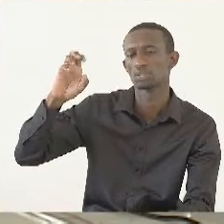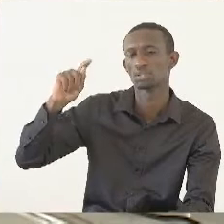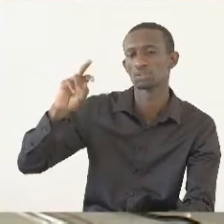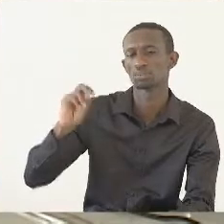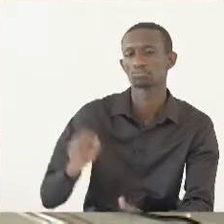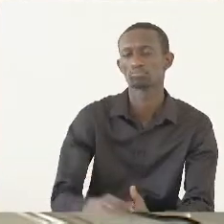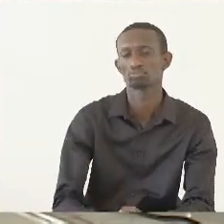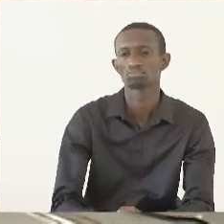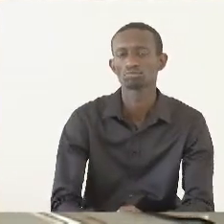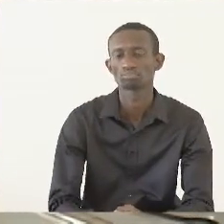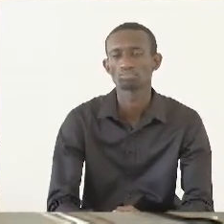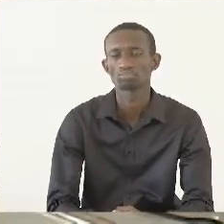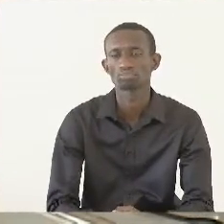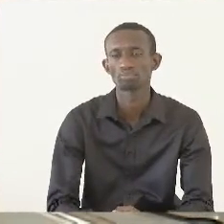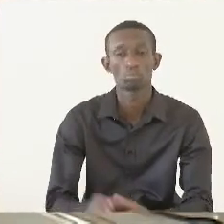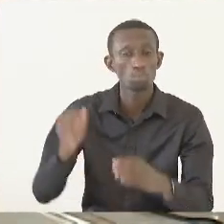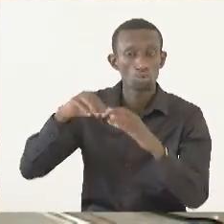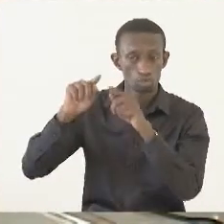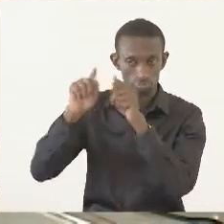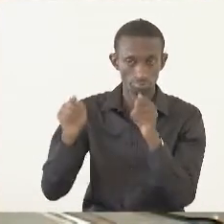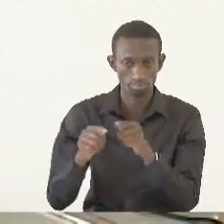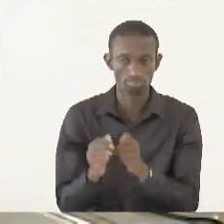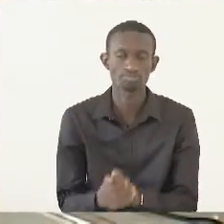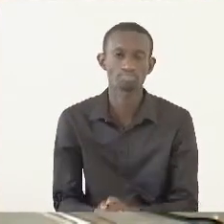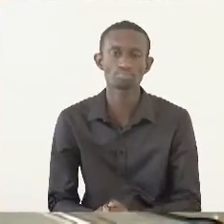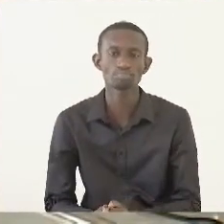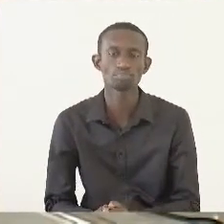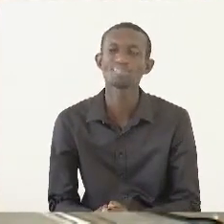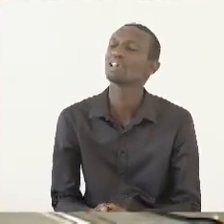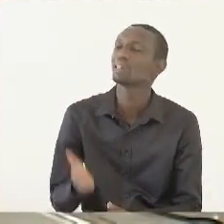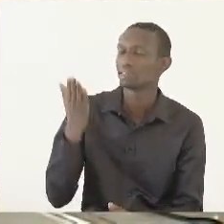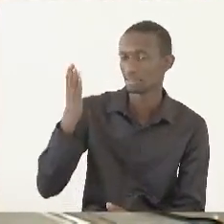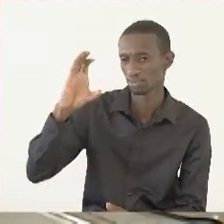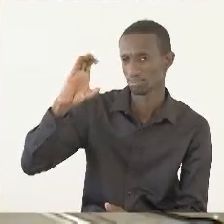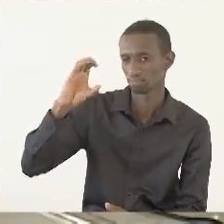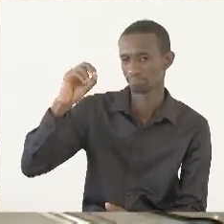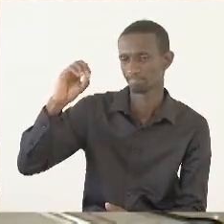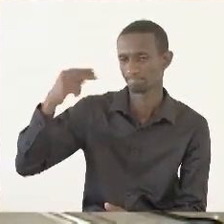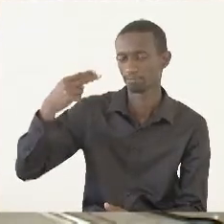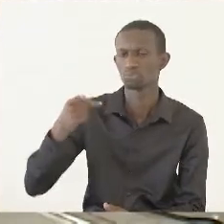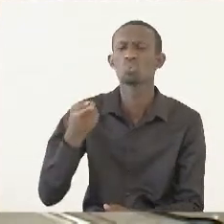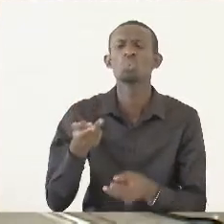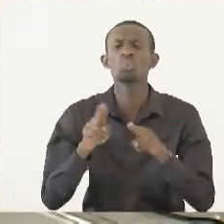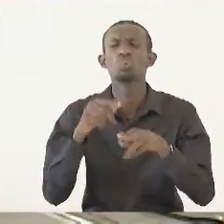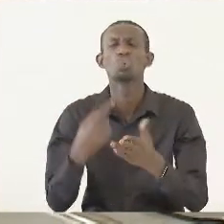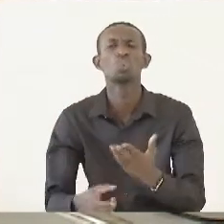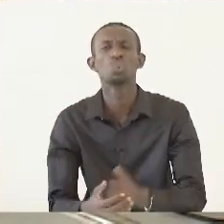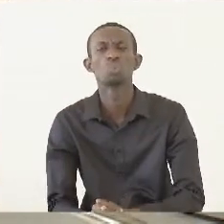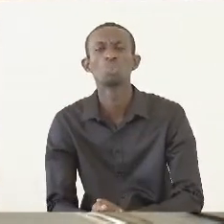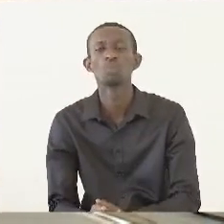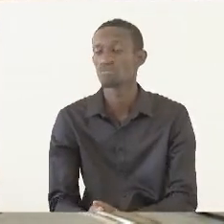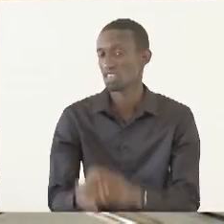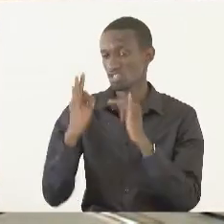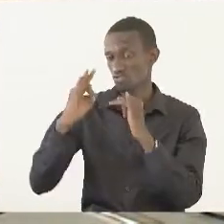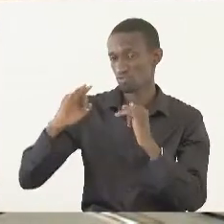donated into the ring, and this is a carboxylic acid, what happens? So if the electron,